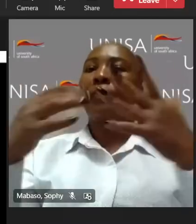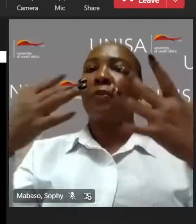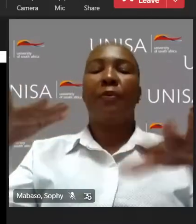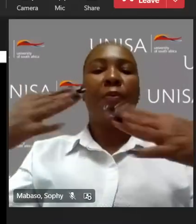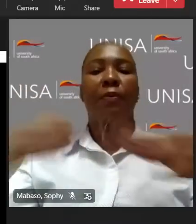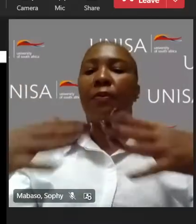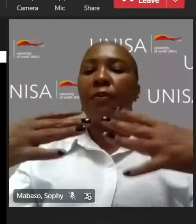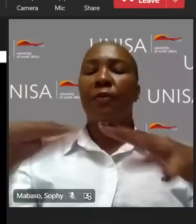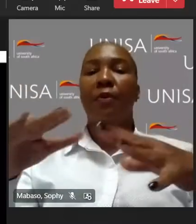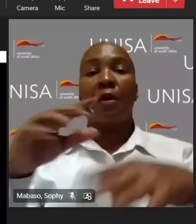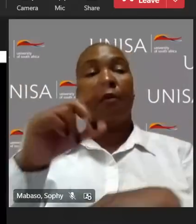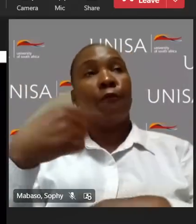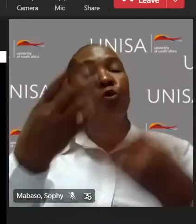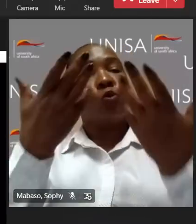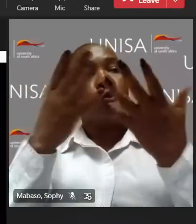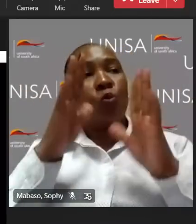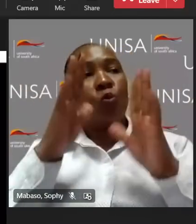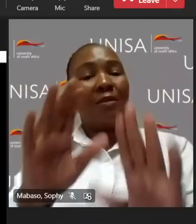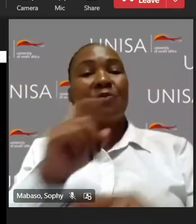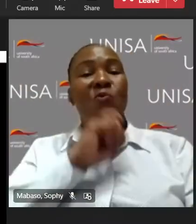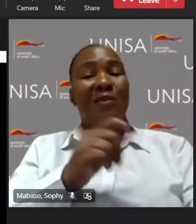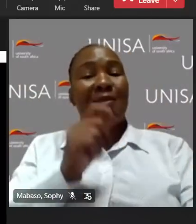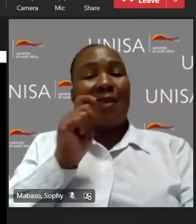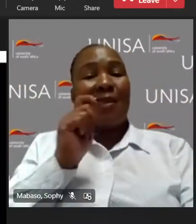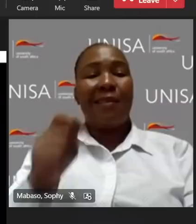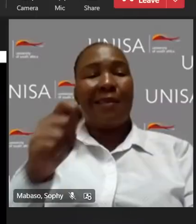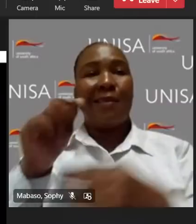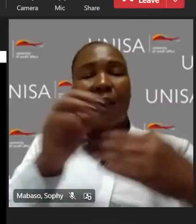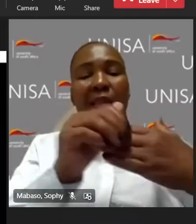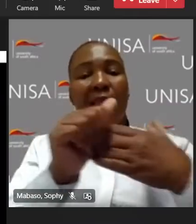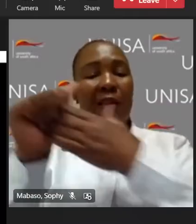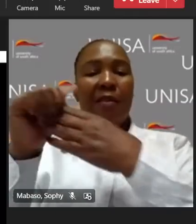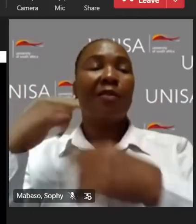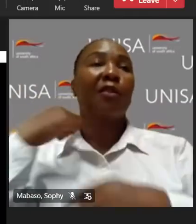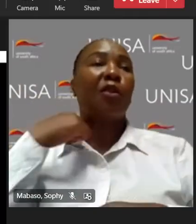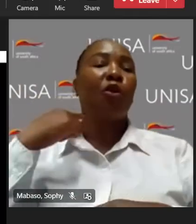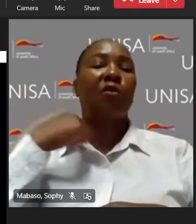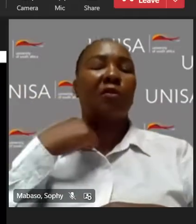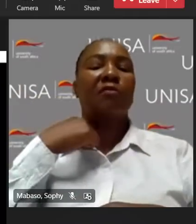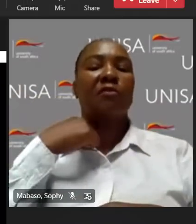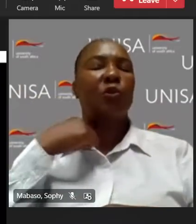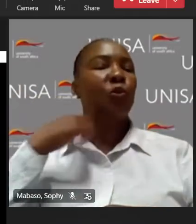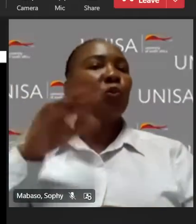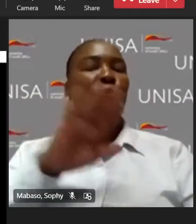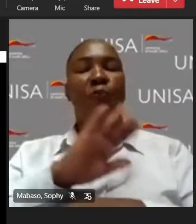And for students who are using guide dogs, please do not pet guide dogs.